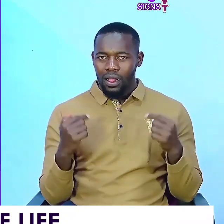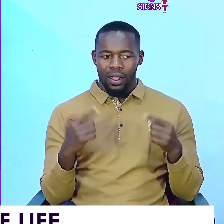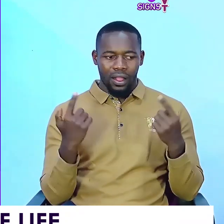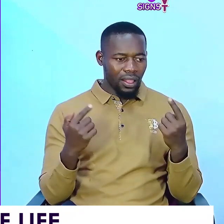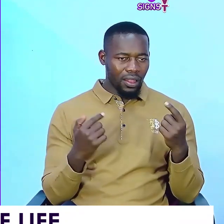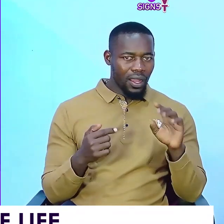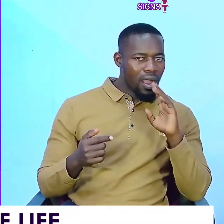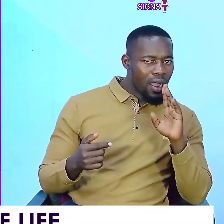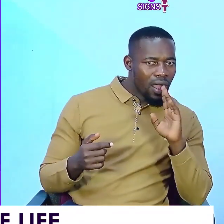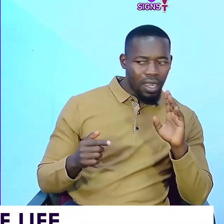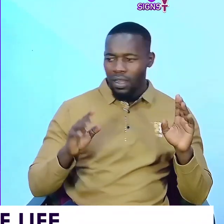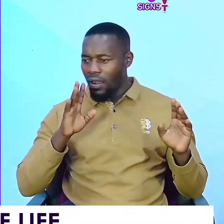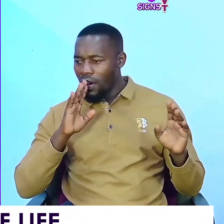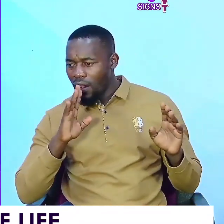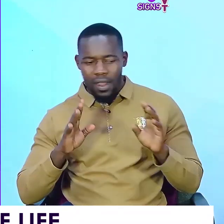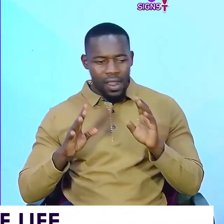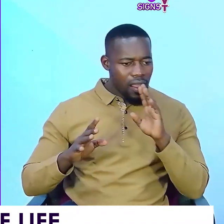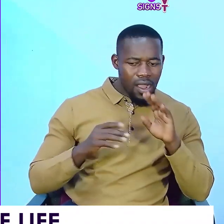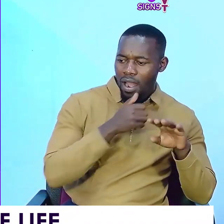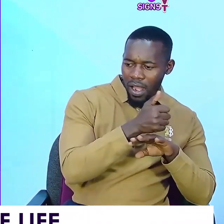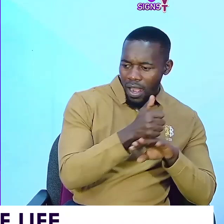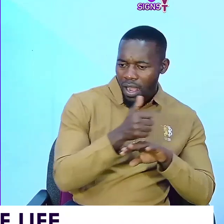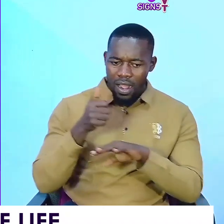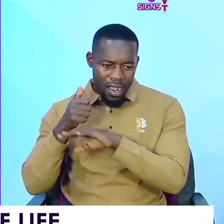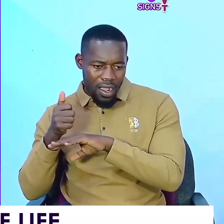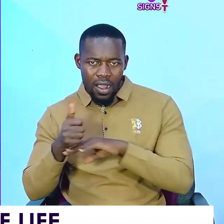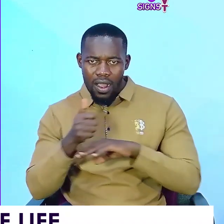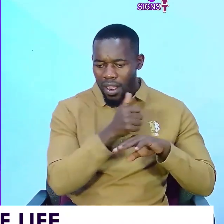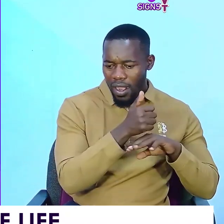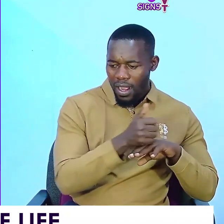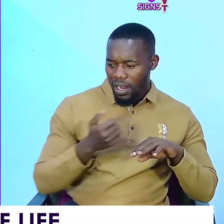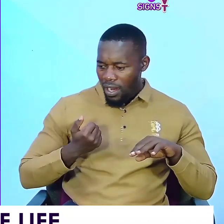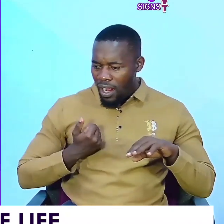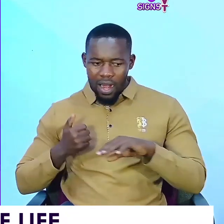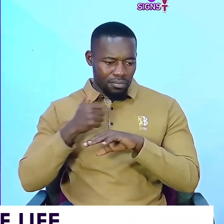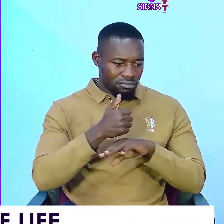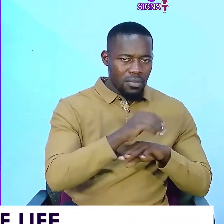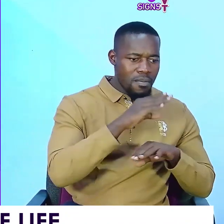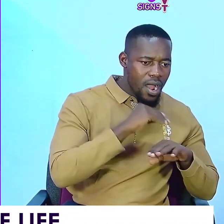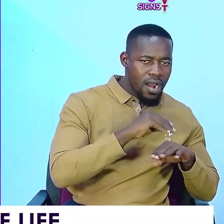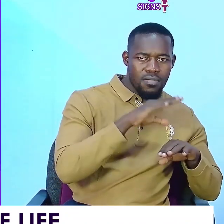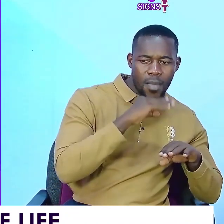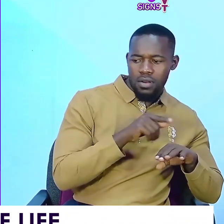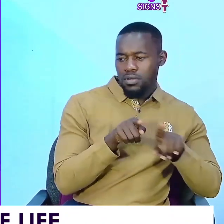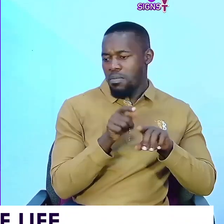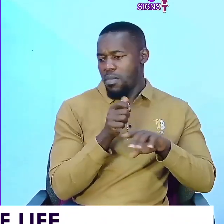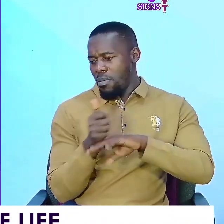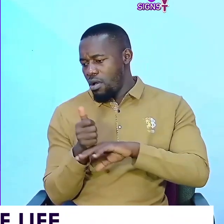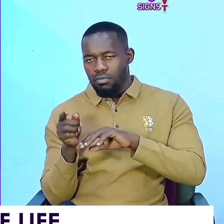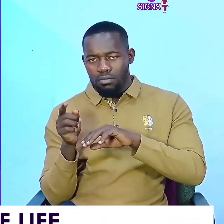saying that. Tomorrow, we are on our phones following what the lady said and the following how the